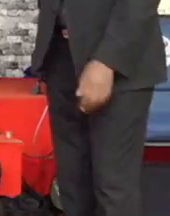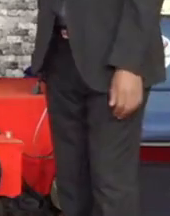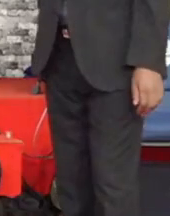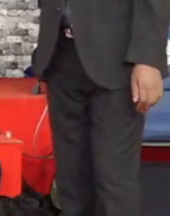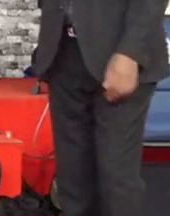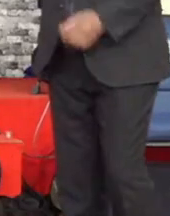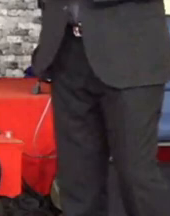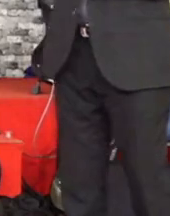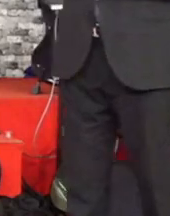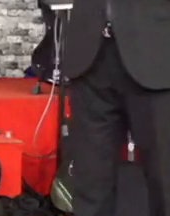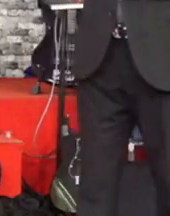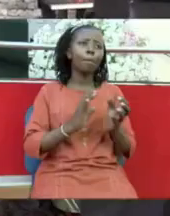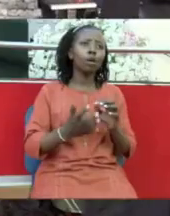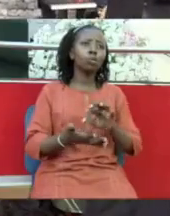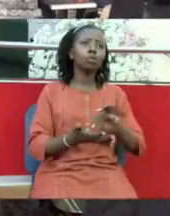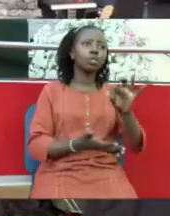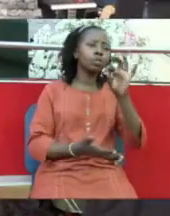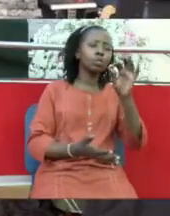warfare.